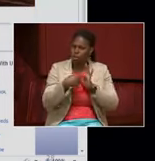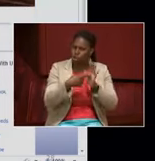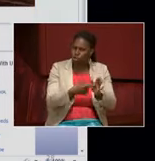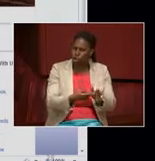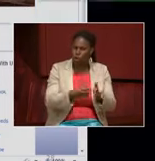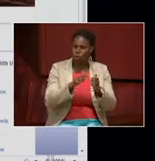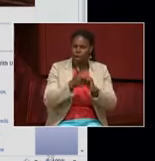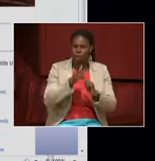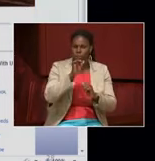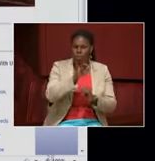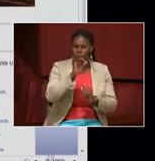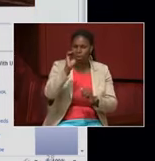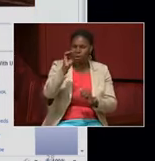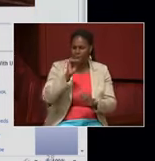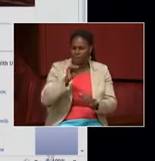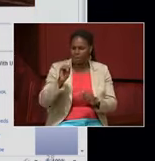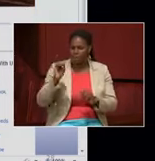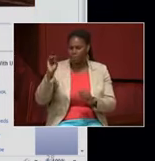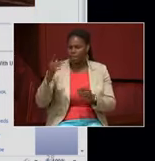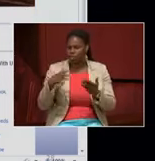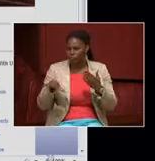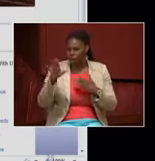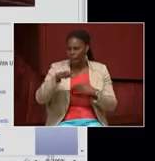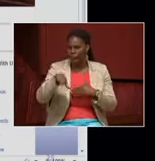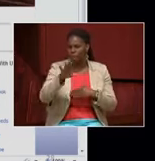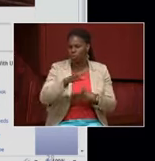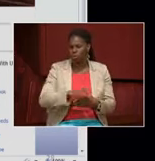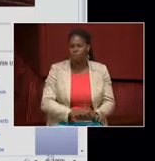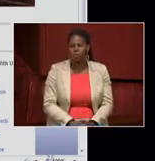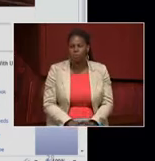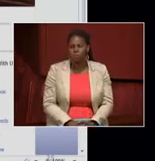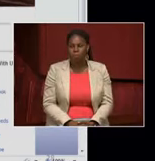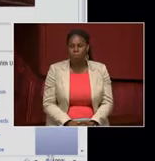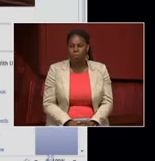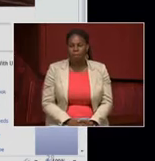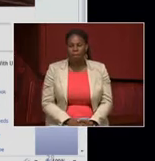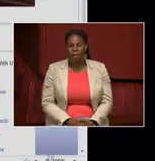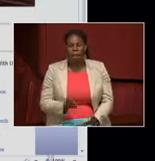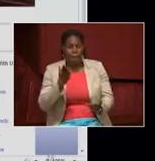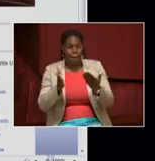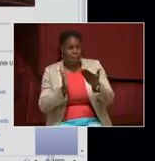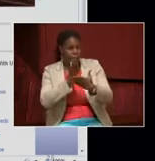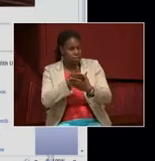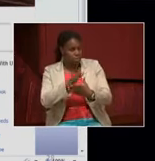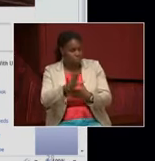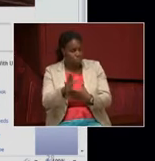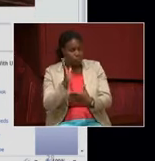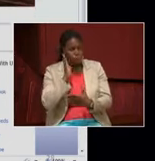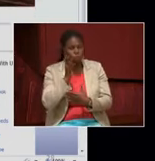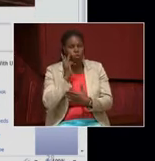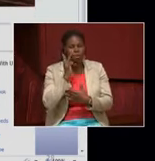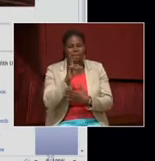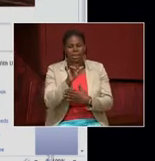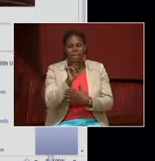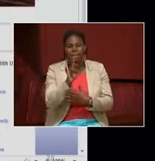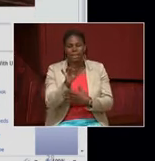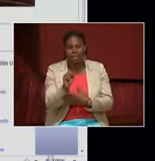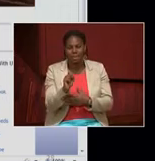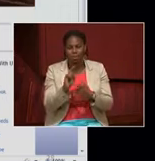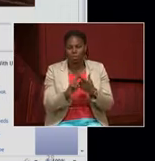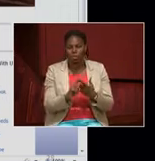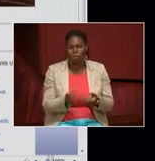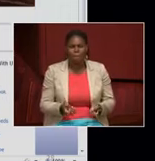around a little bit. We're not bouncing too far. Now, I might interject that you're going to see links to a